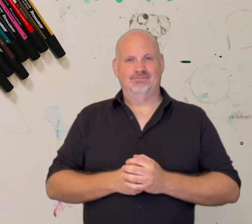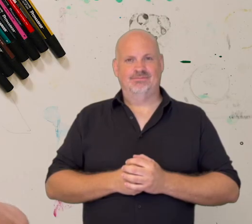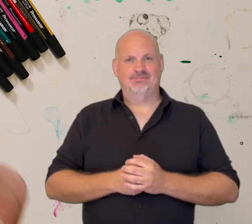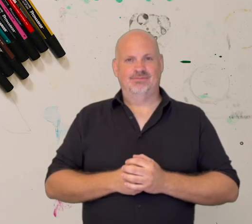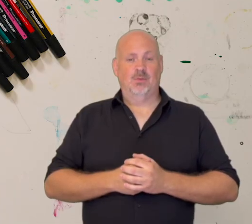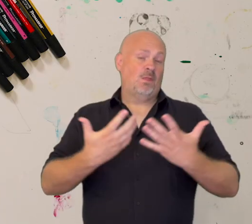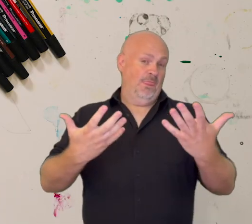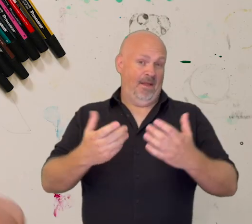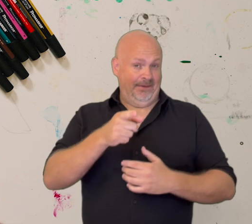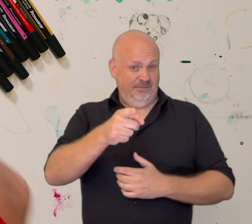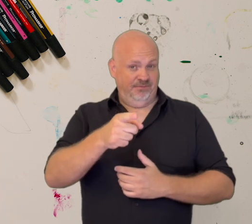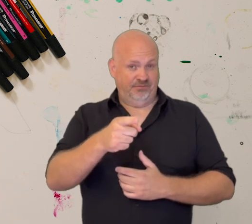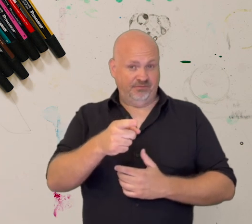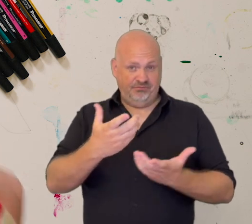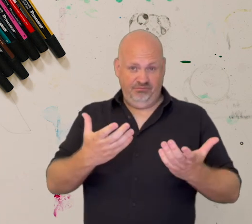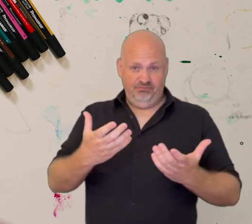So if you get